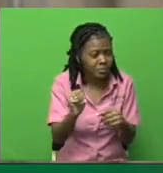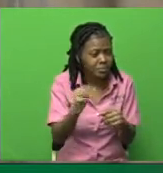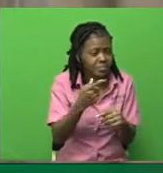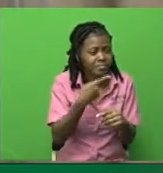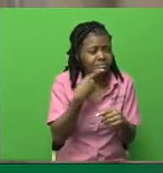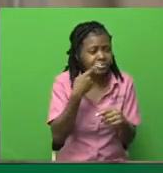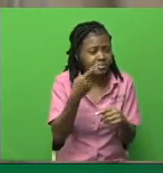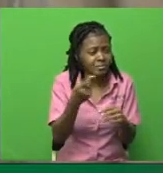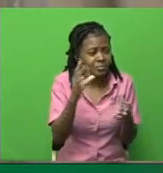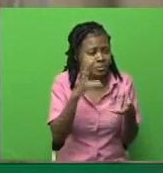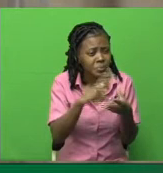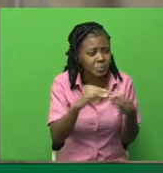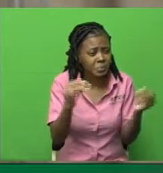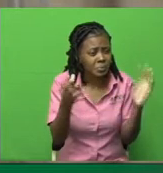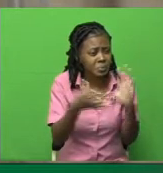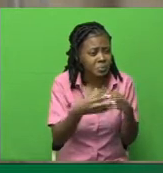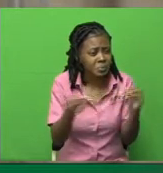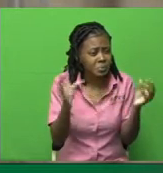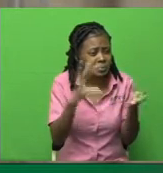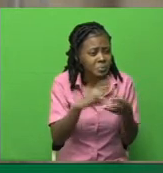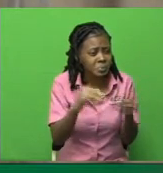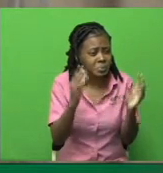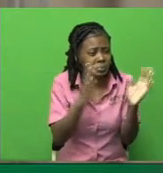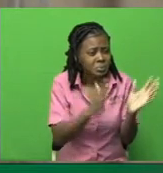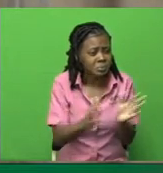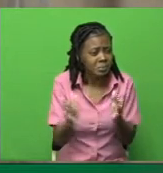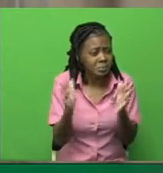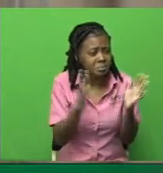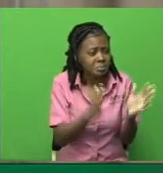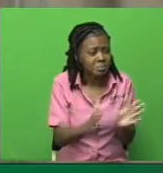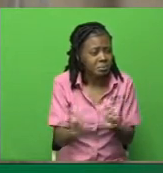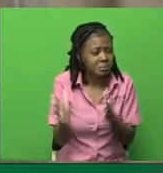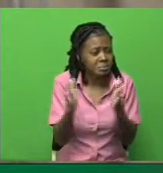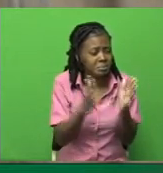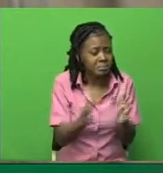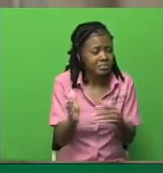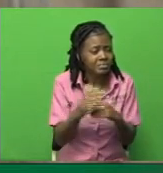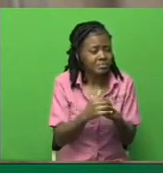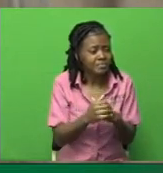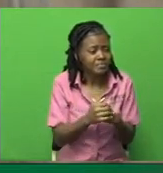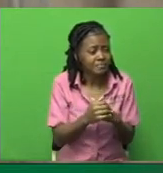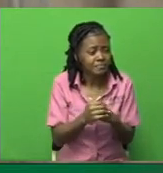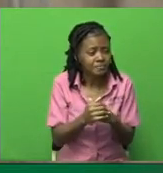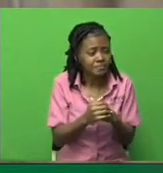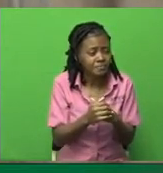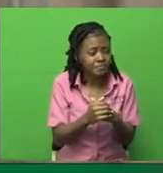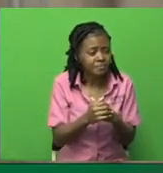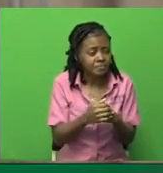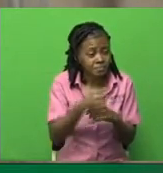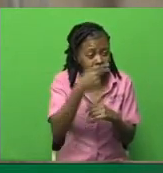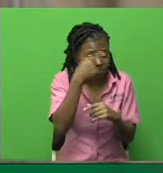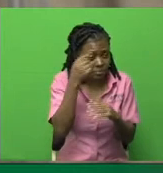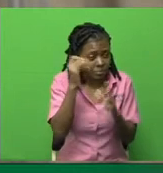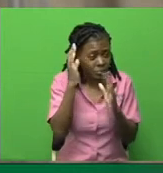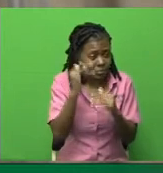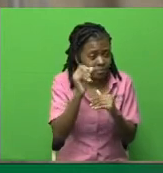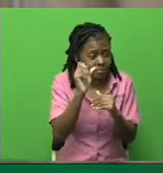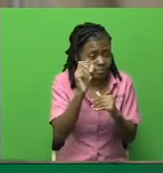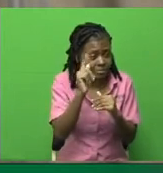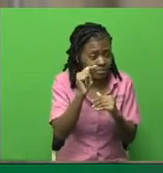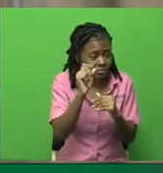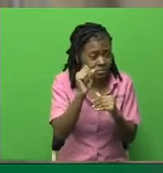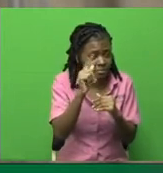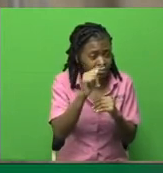grandiose bravado plants are contingent on the support that they receive from tsct but cannot tell us